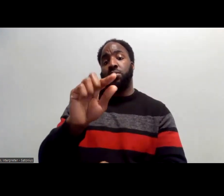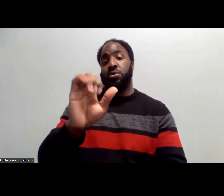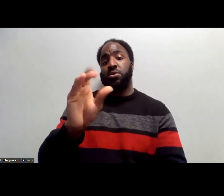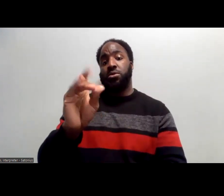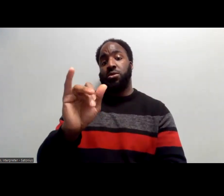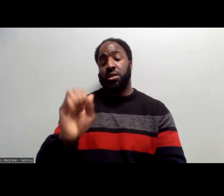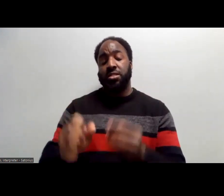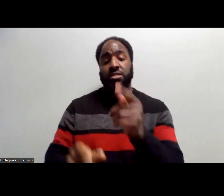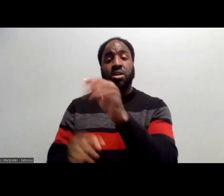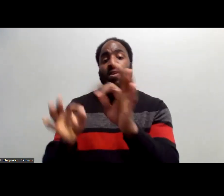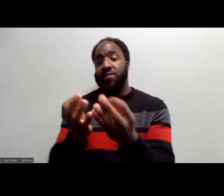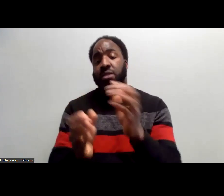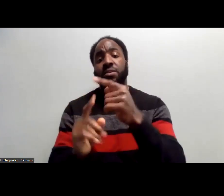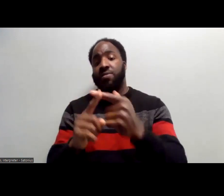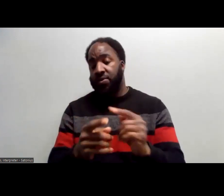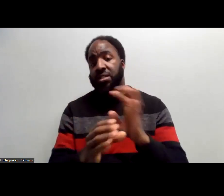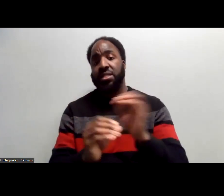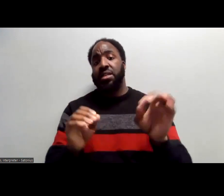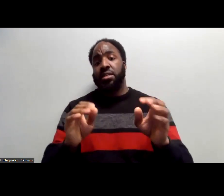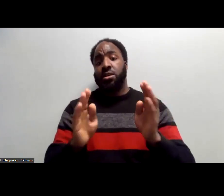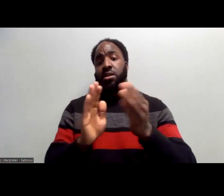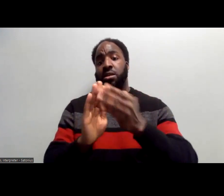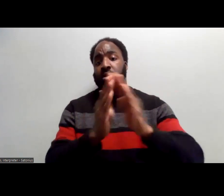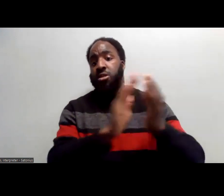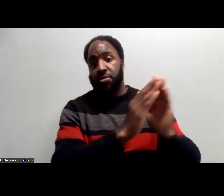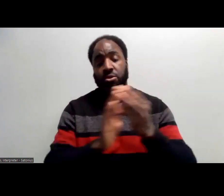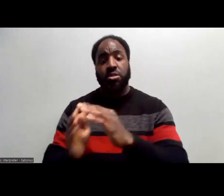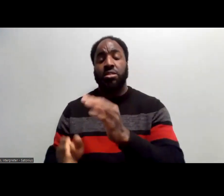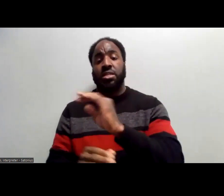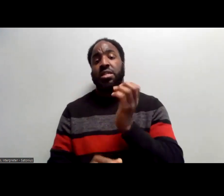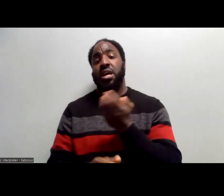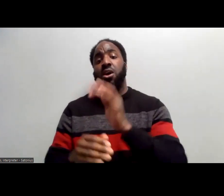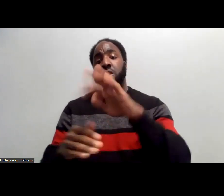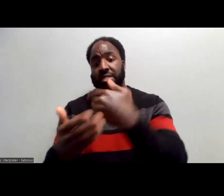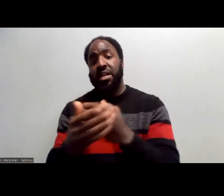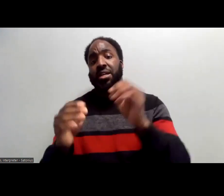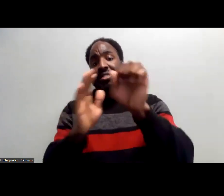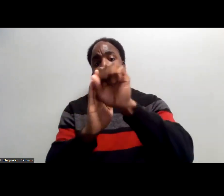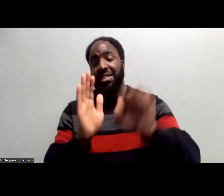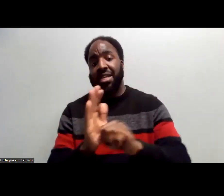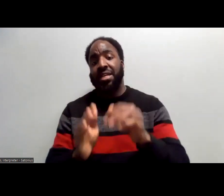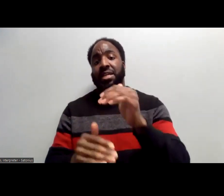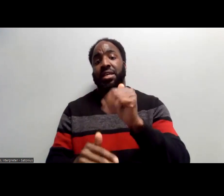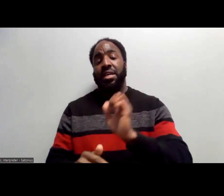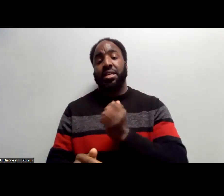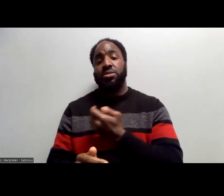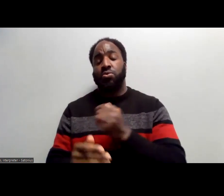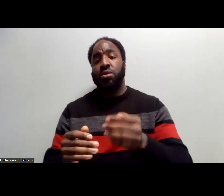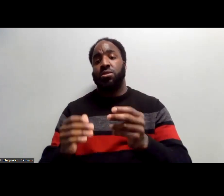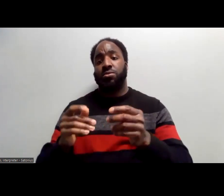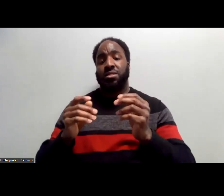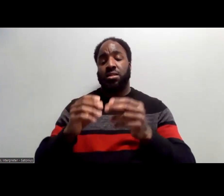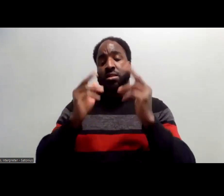friends and their communities and our entire state as we're grieving the loss of 18 senseless